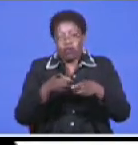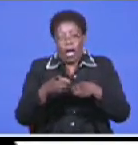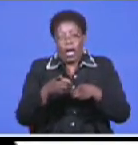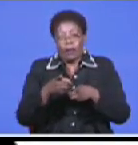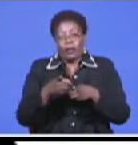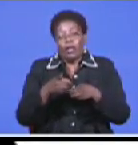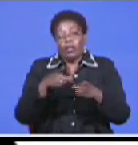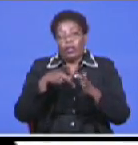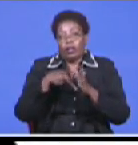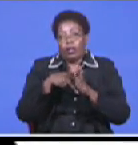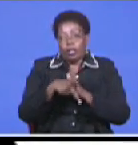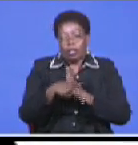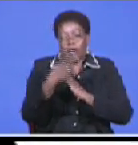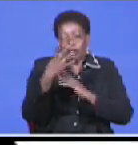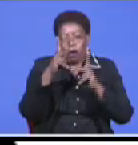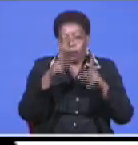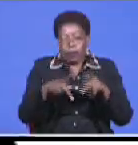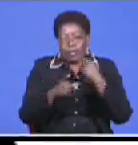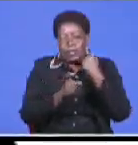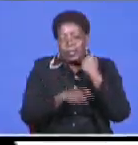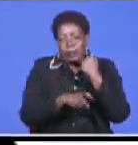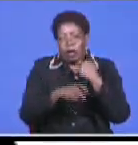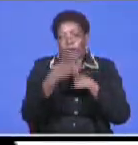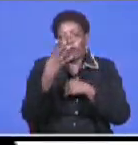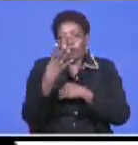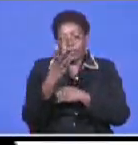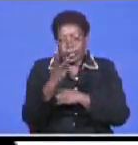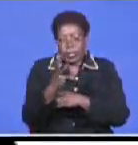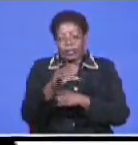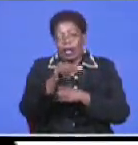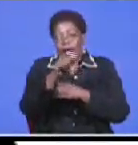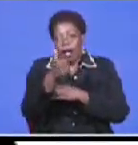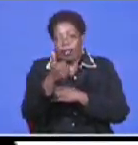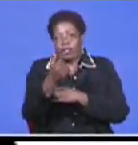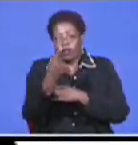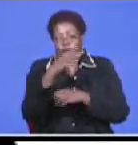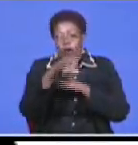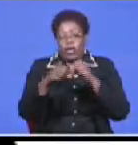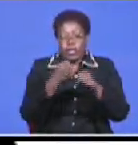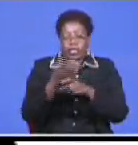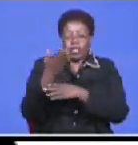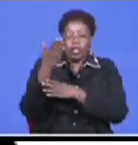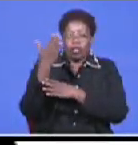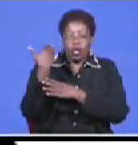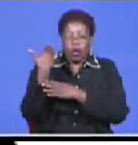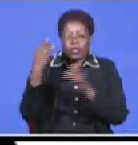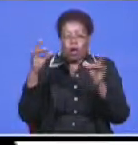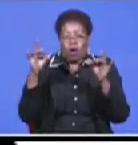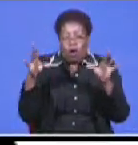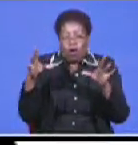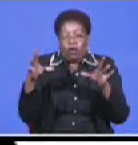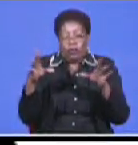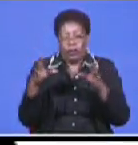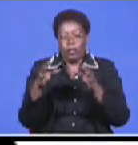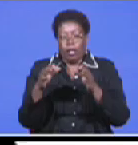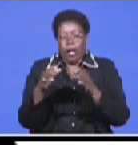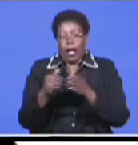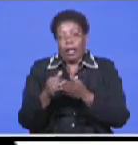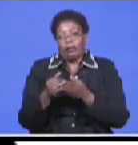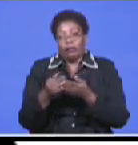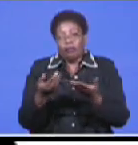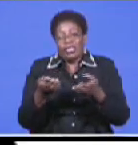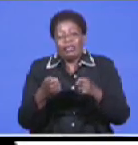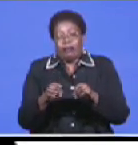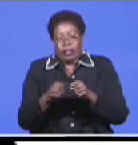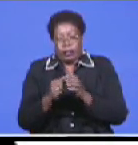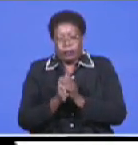people and the attempted murders of six others in Fox Hill 7 years ago as a heinous act. They also told jurors that one of the four people